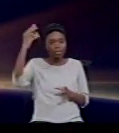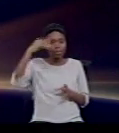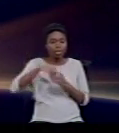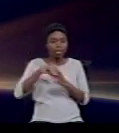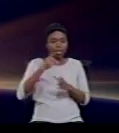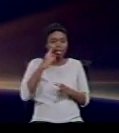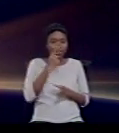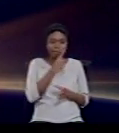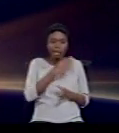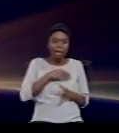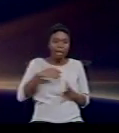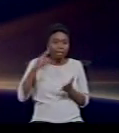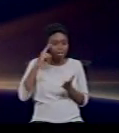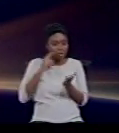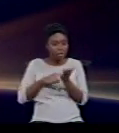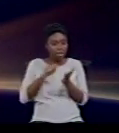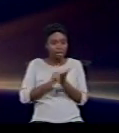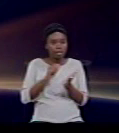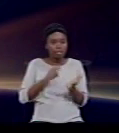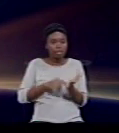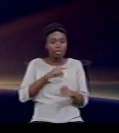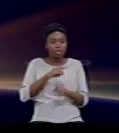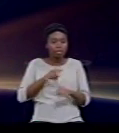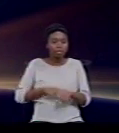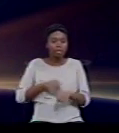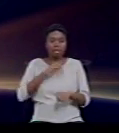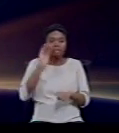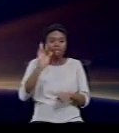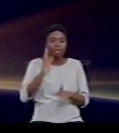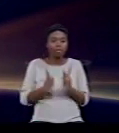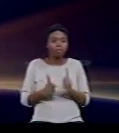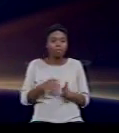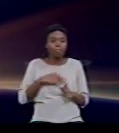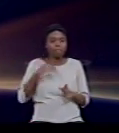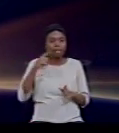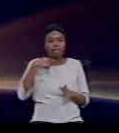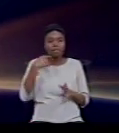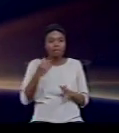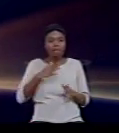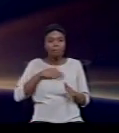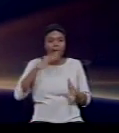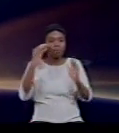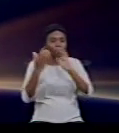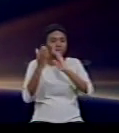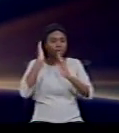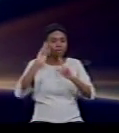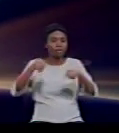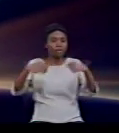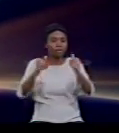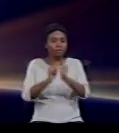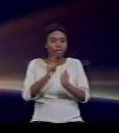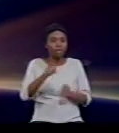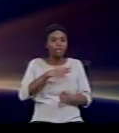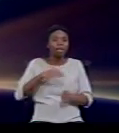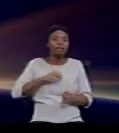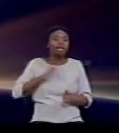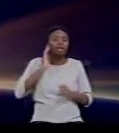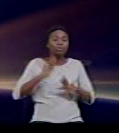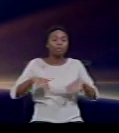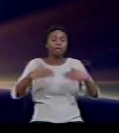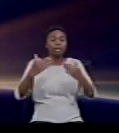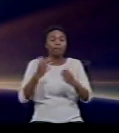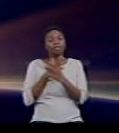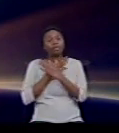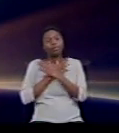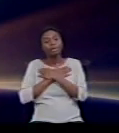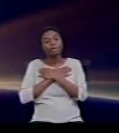grace in thy sight, and consider that this nation is thy people. And he said, My presence shall go with thee, and